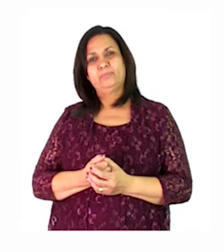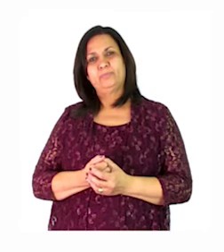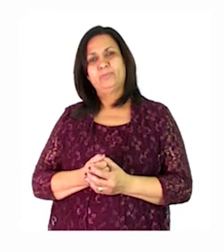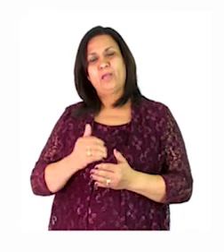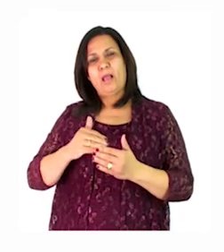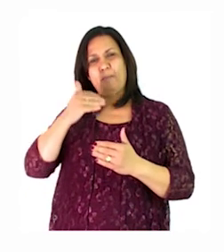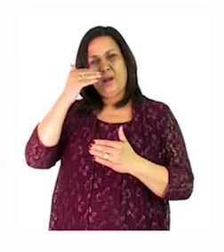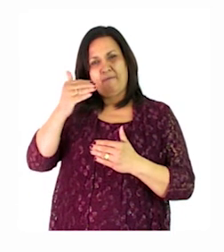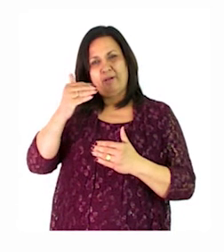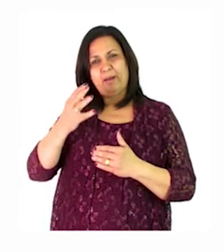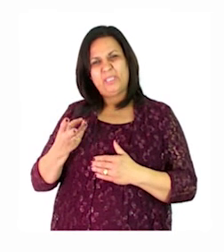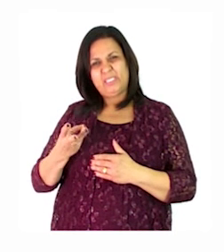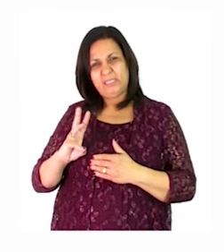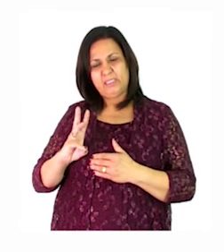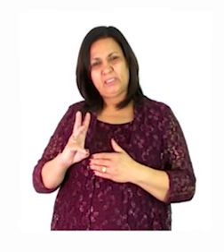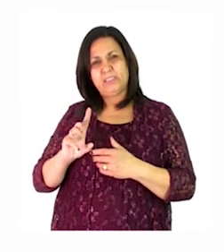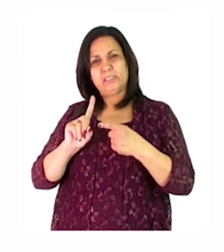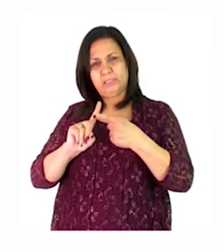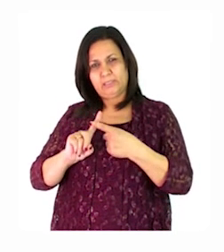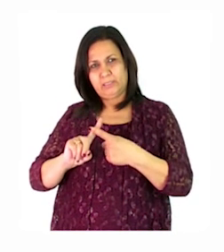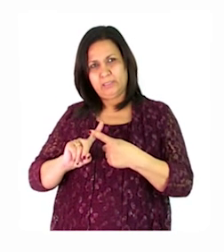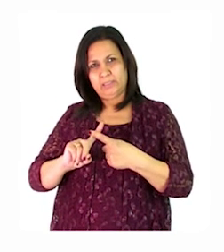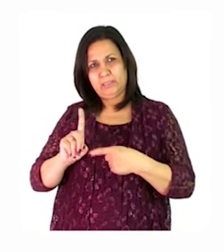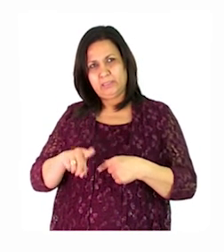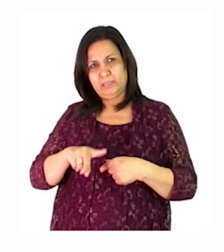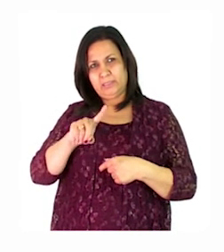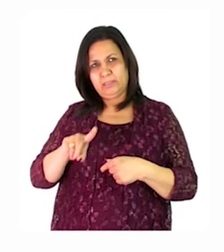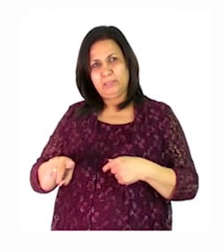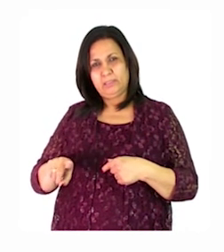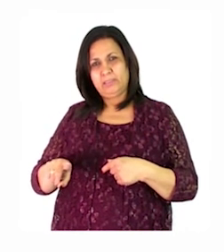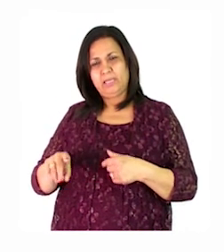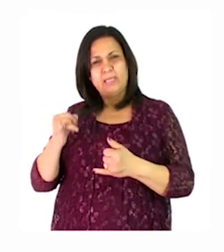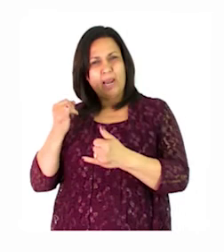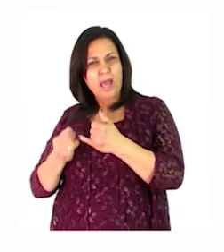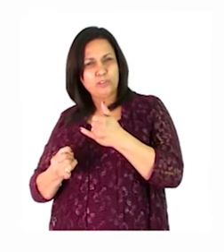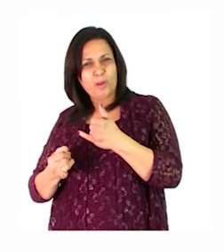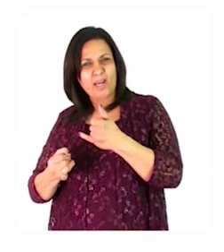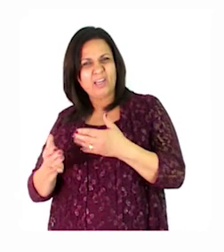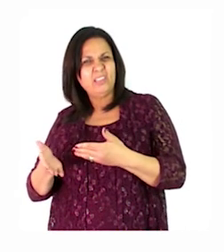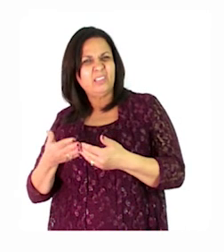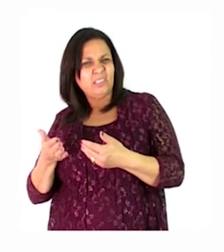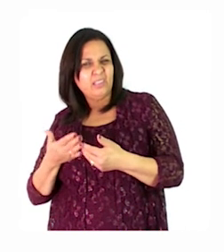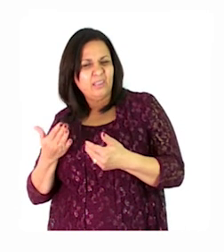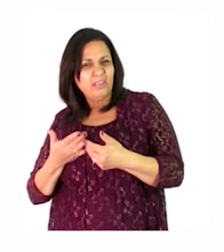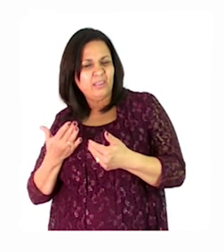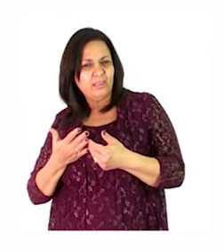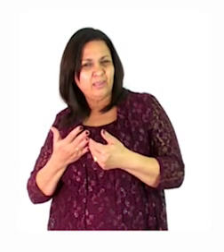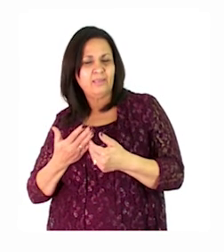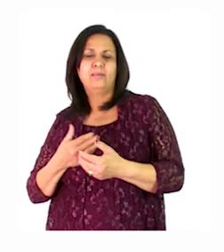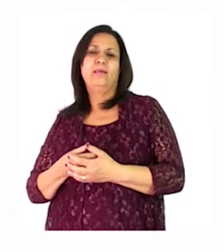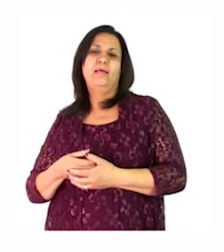number 6. The last sign in the row is an easy sign that we use daily in